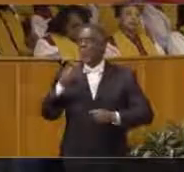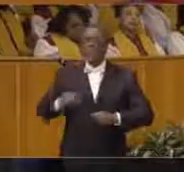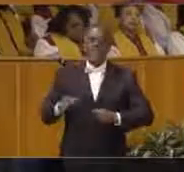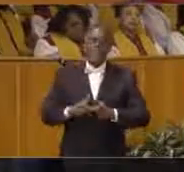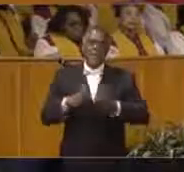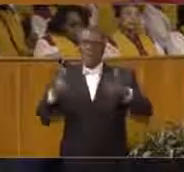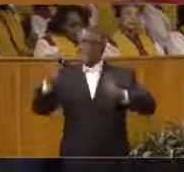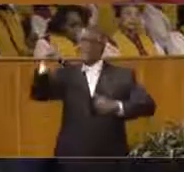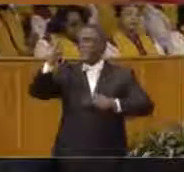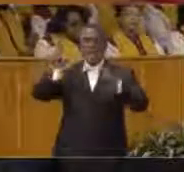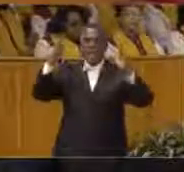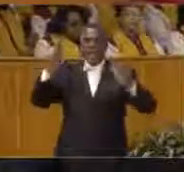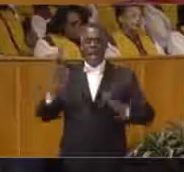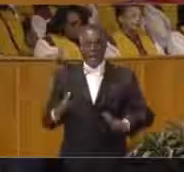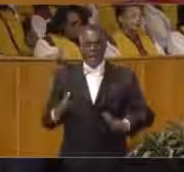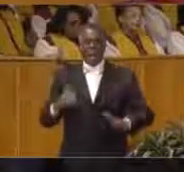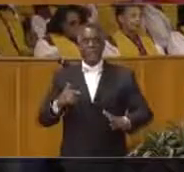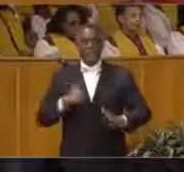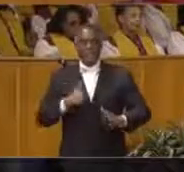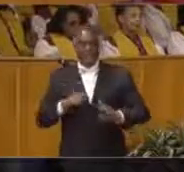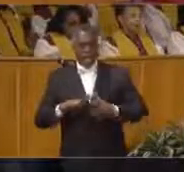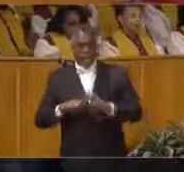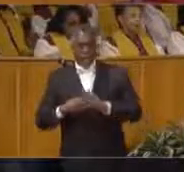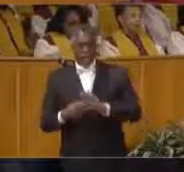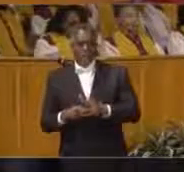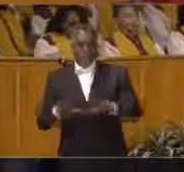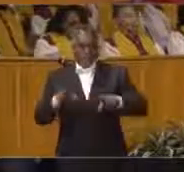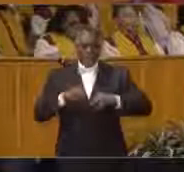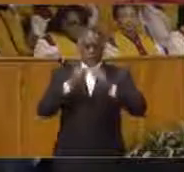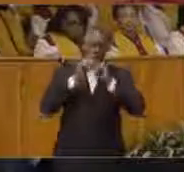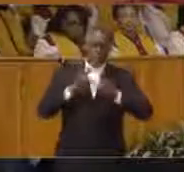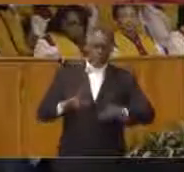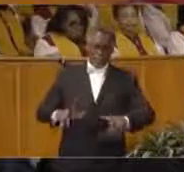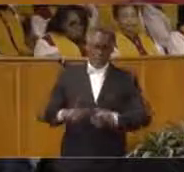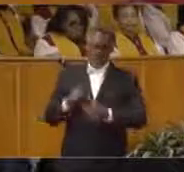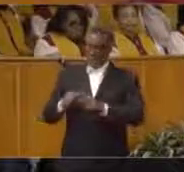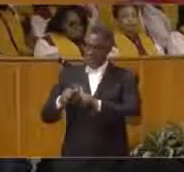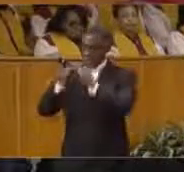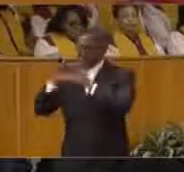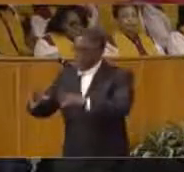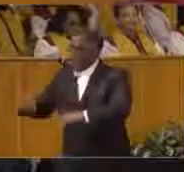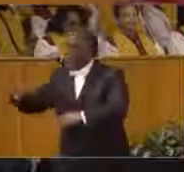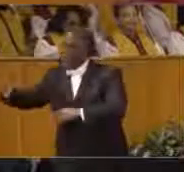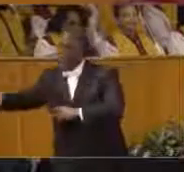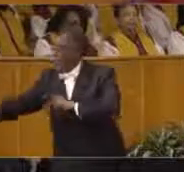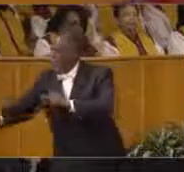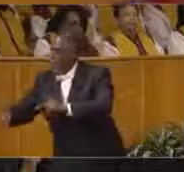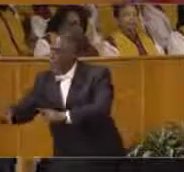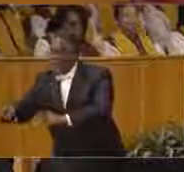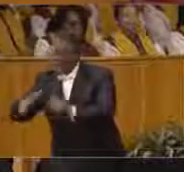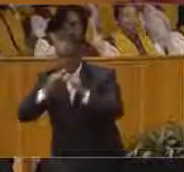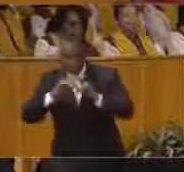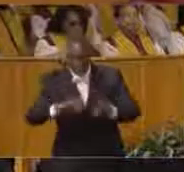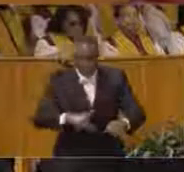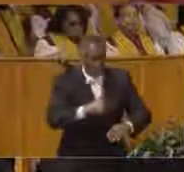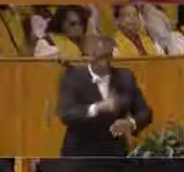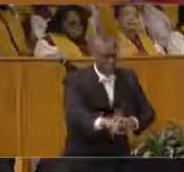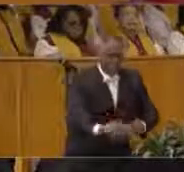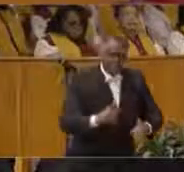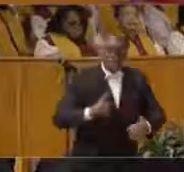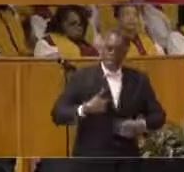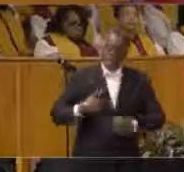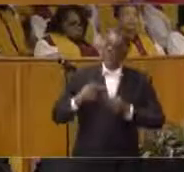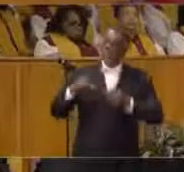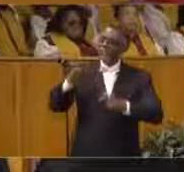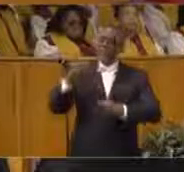tithe, the Lord pours into me. I start to overflow. I bless those around me. I'm leaving a legacy for my children